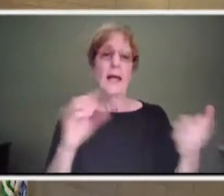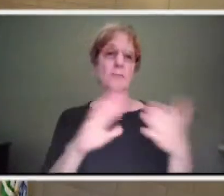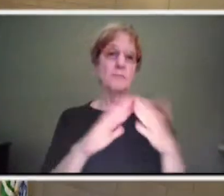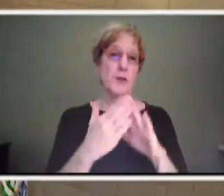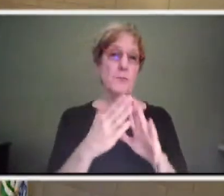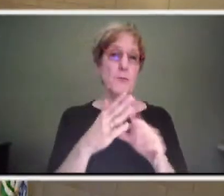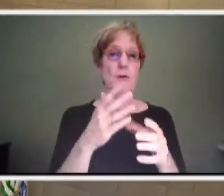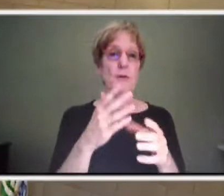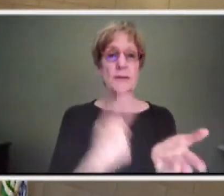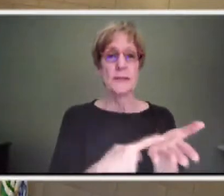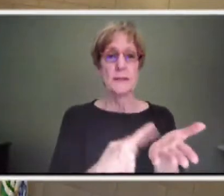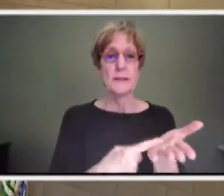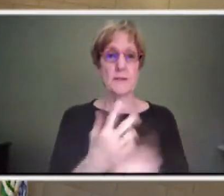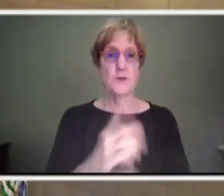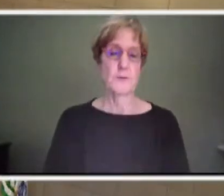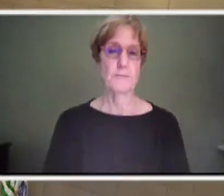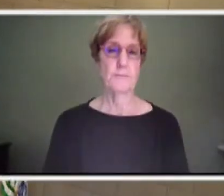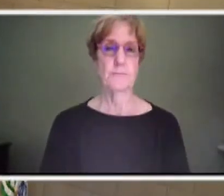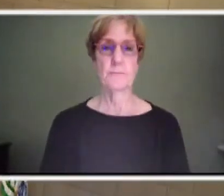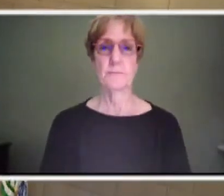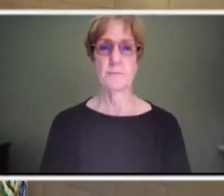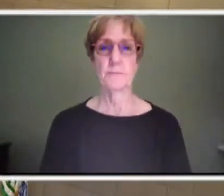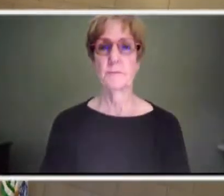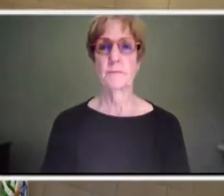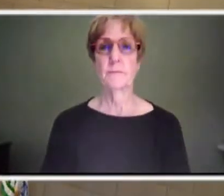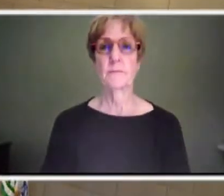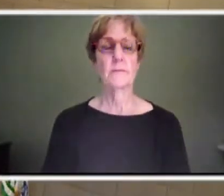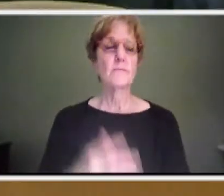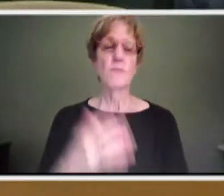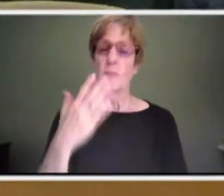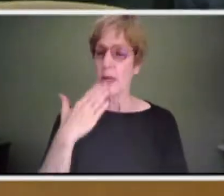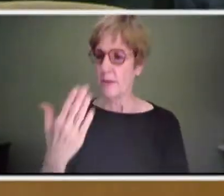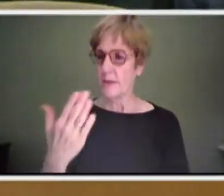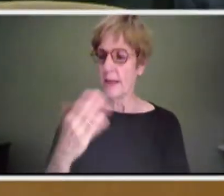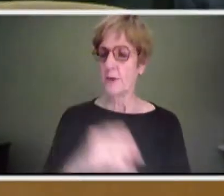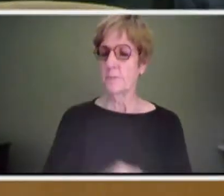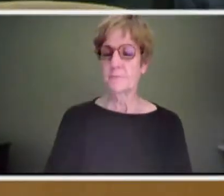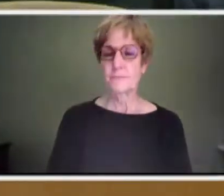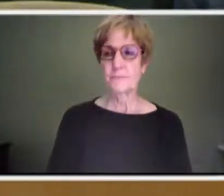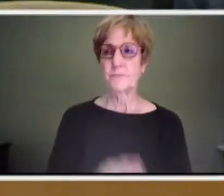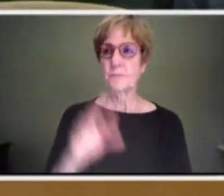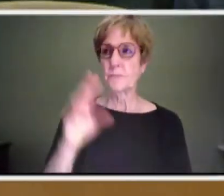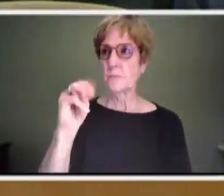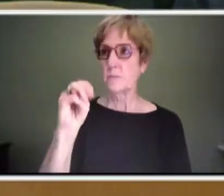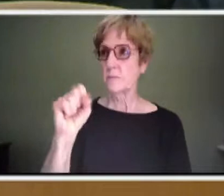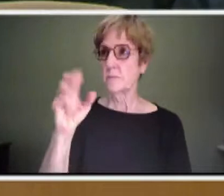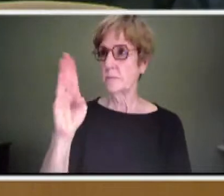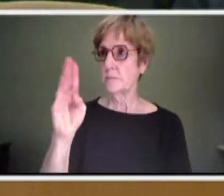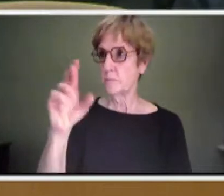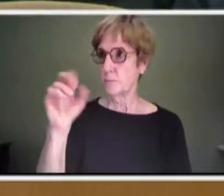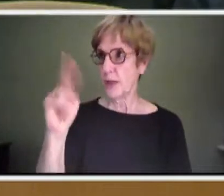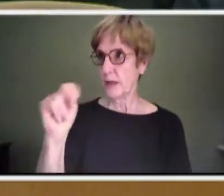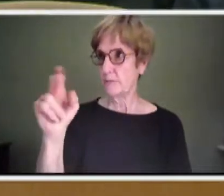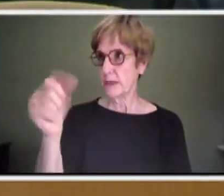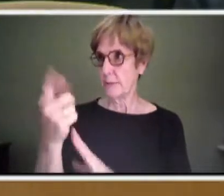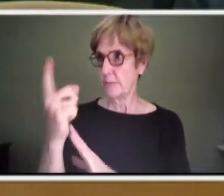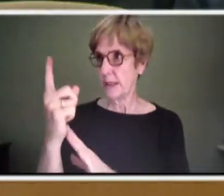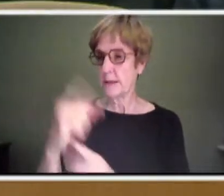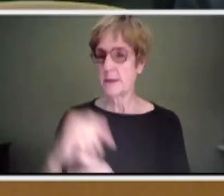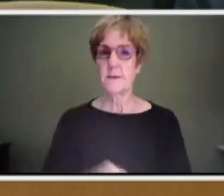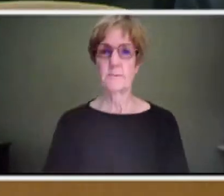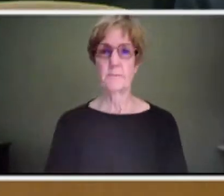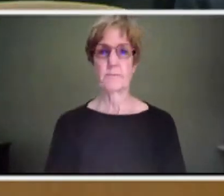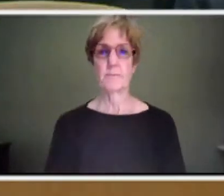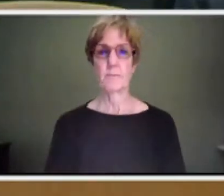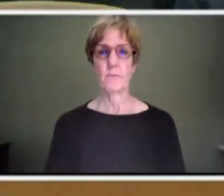you. Thank you very much. Mr. Brown, you have 10 minutes. Great. Mayor Pro